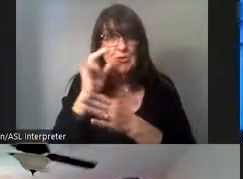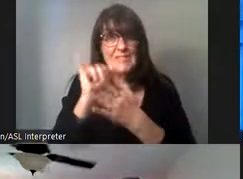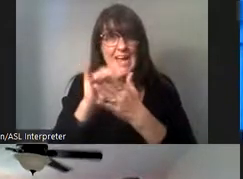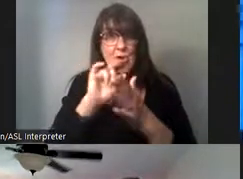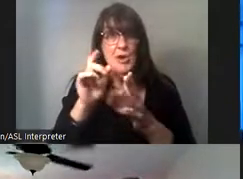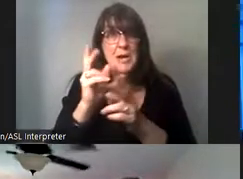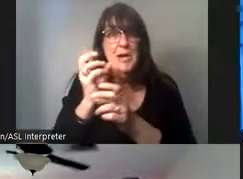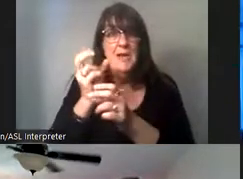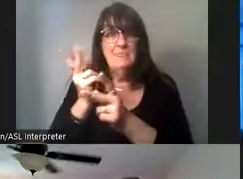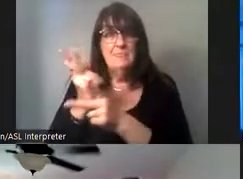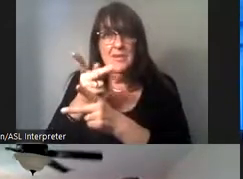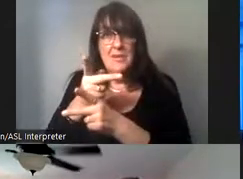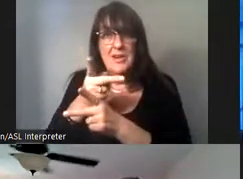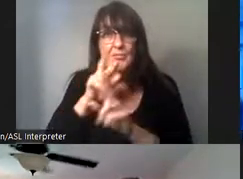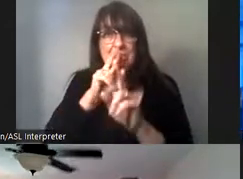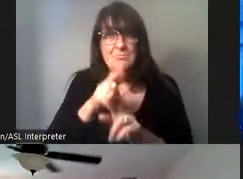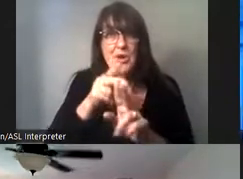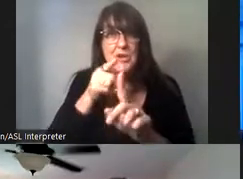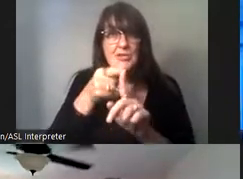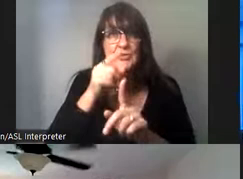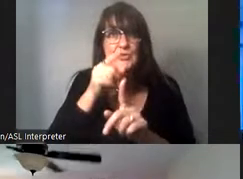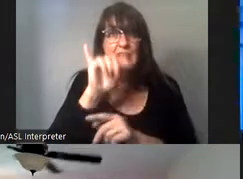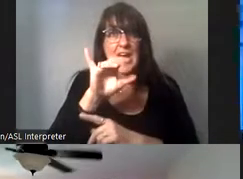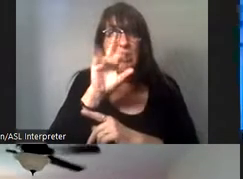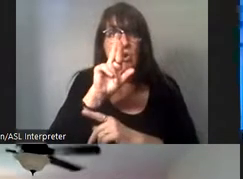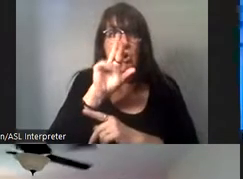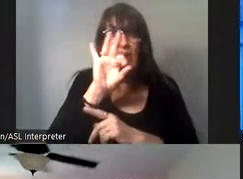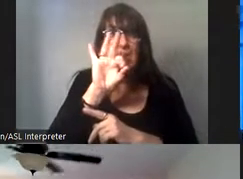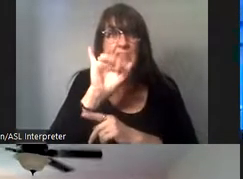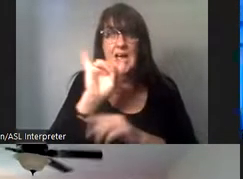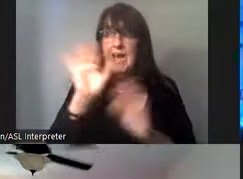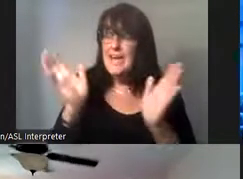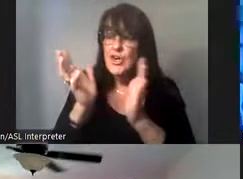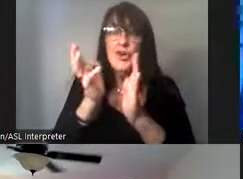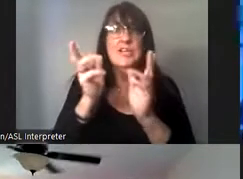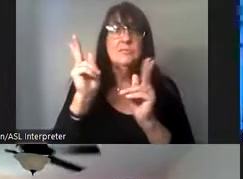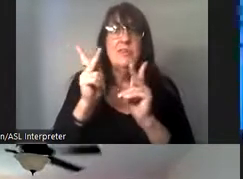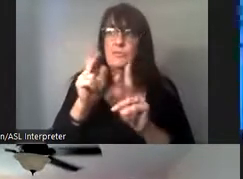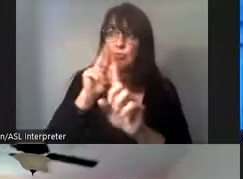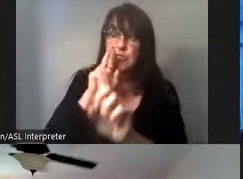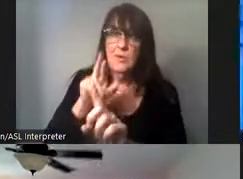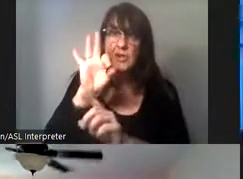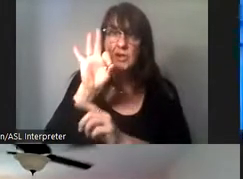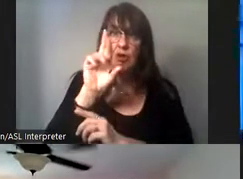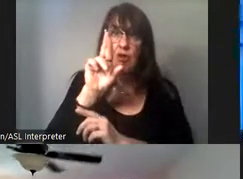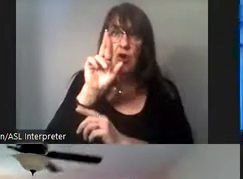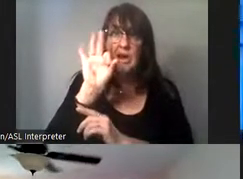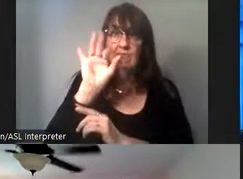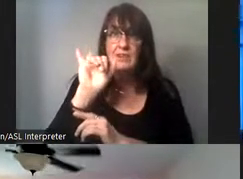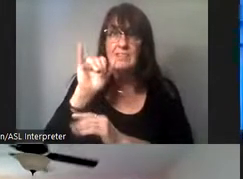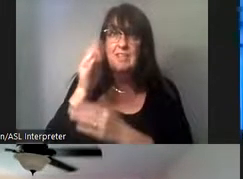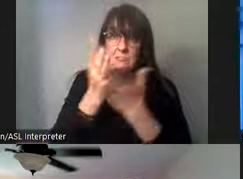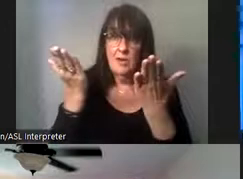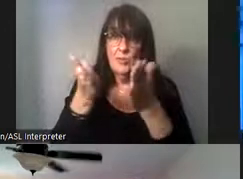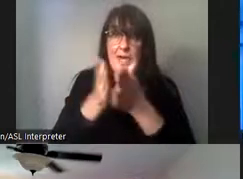that, please respond to that RFI, but also encourage people that you know to respond to the RFI. That is part of what we're